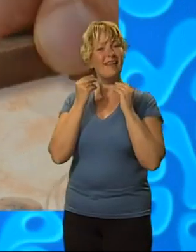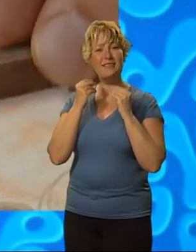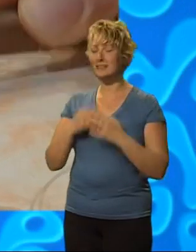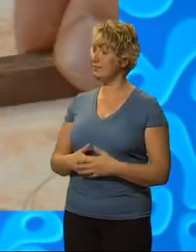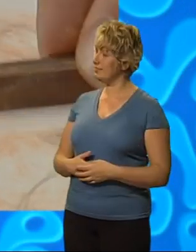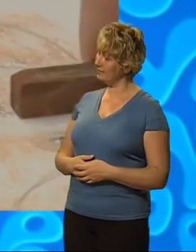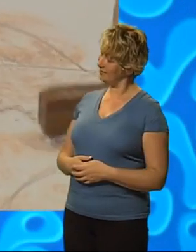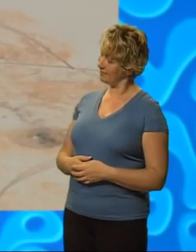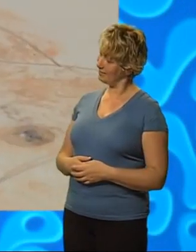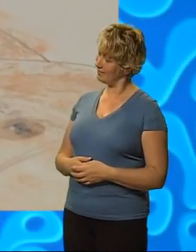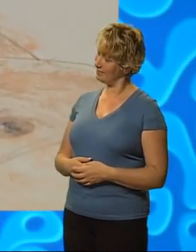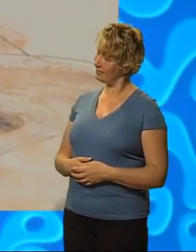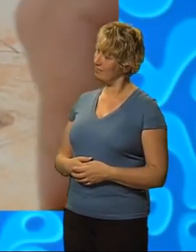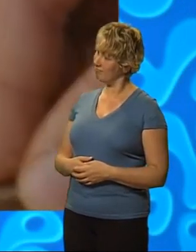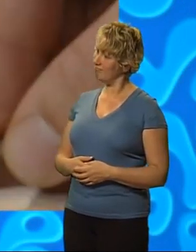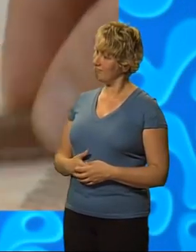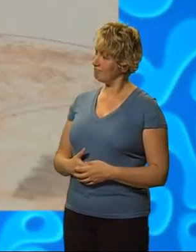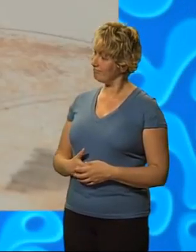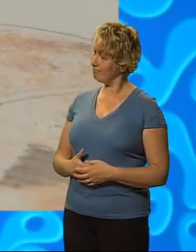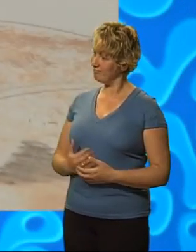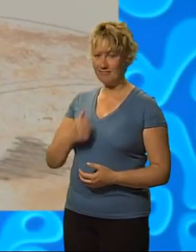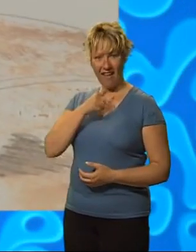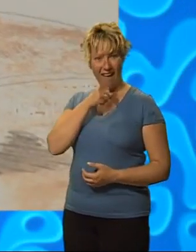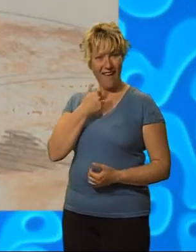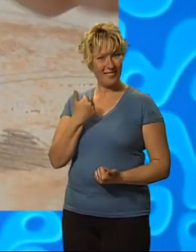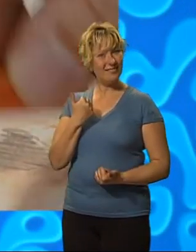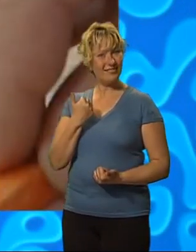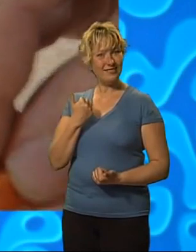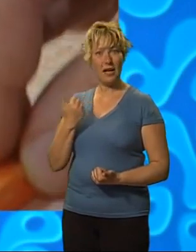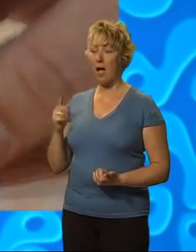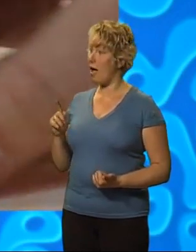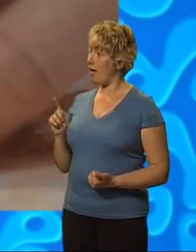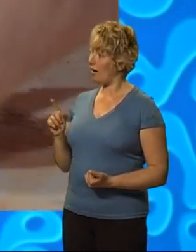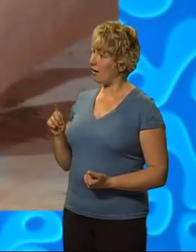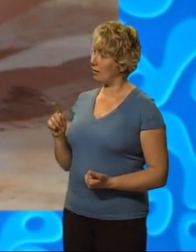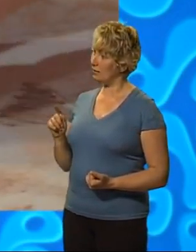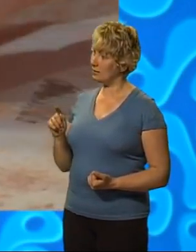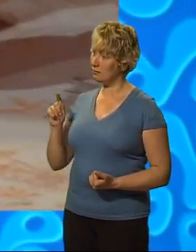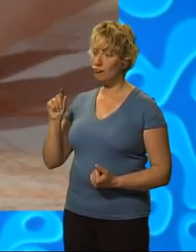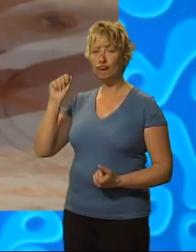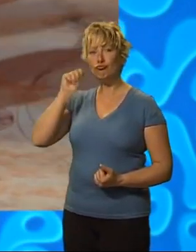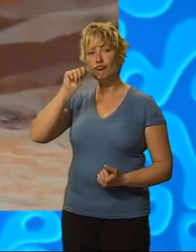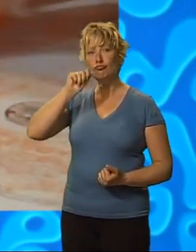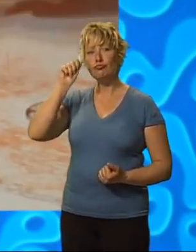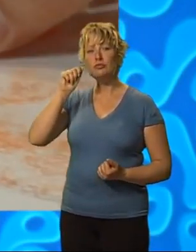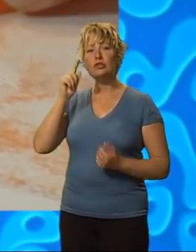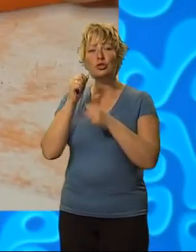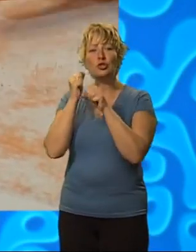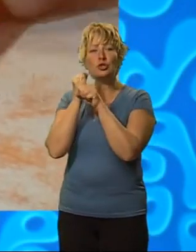that. Oh, really looking quite nice. And we can use this one to give him a bit of